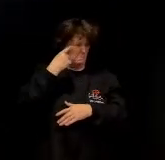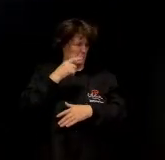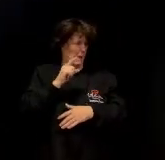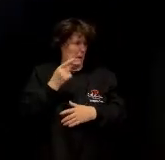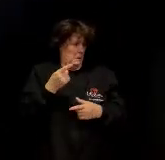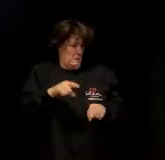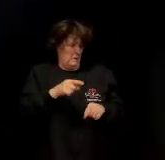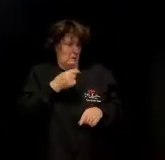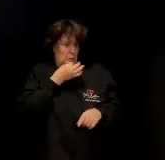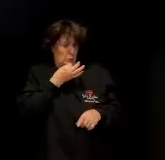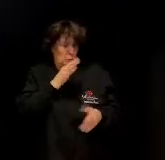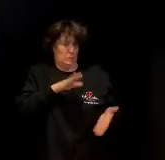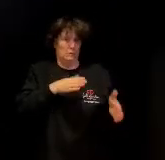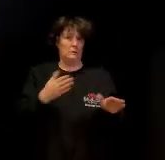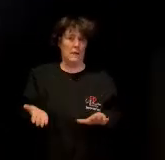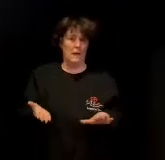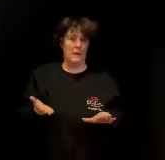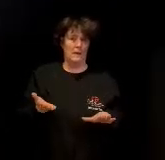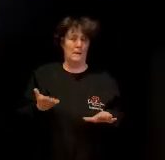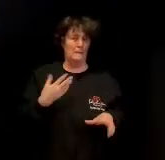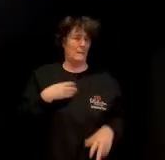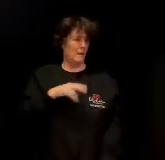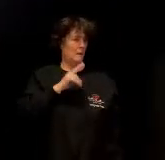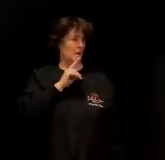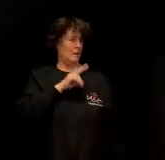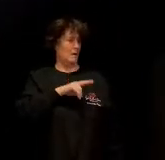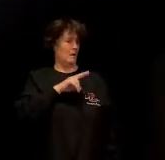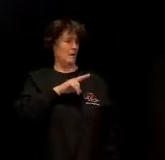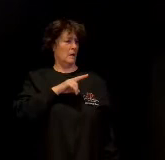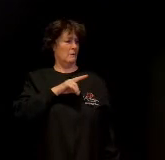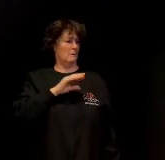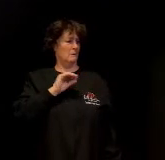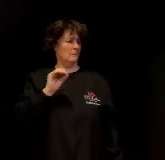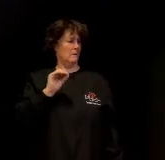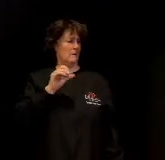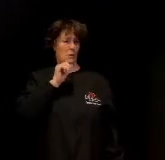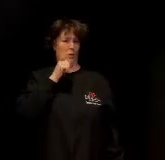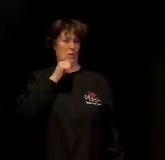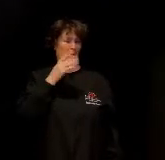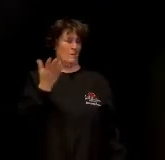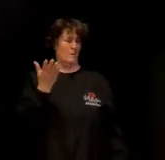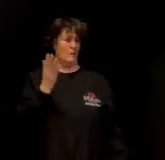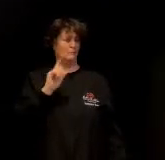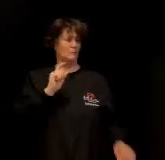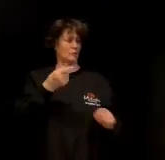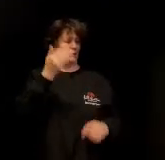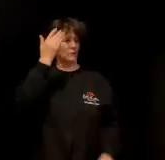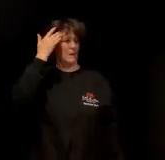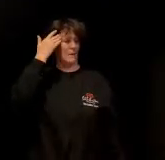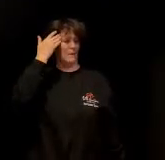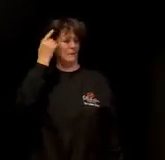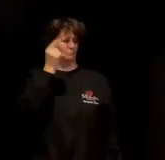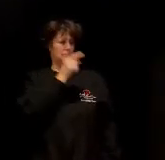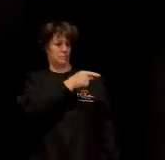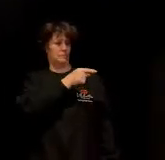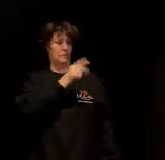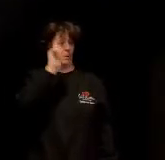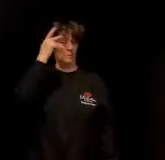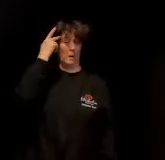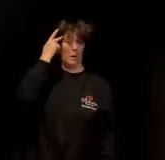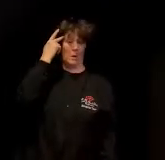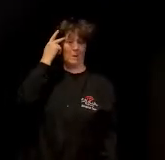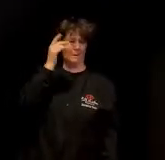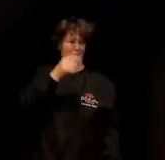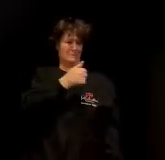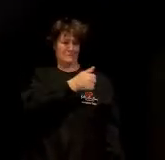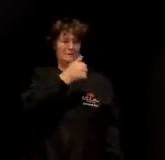But after that, they had looked a great while and saw no harm come to him. They changed their minds and they said that he was a god. In the